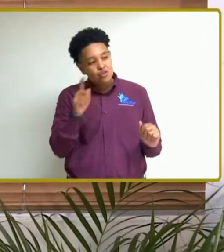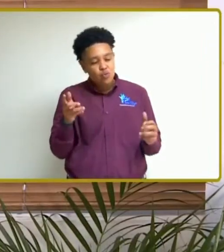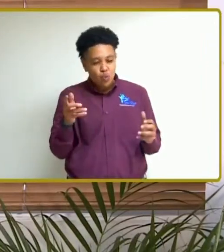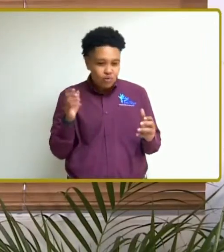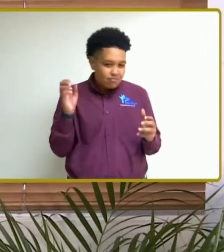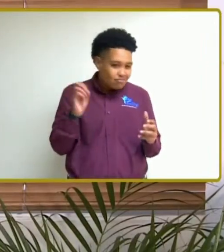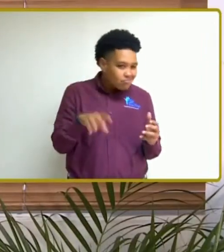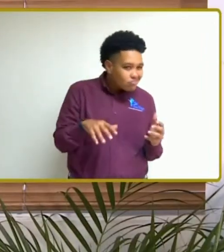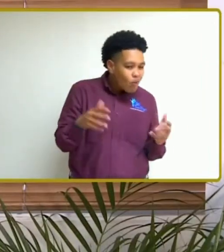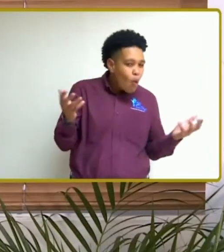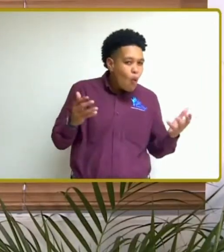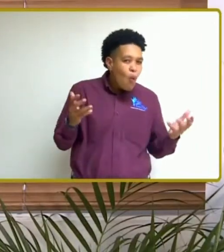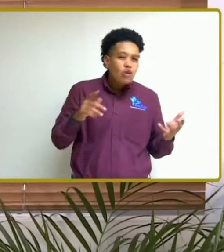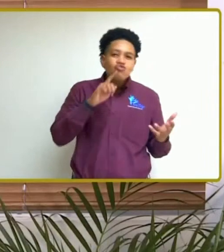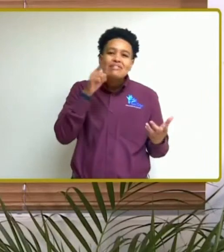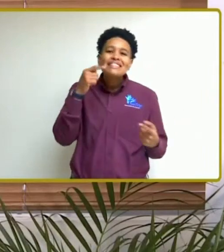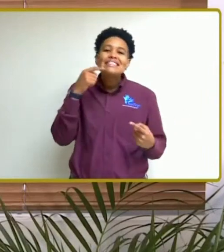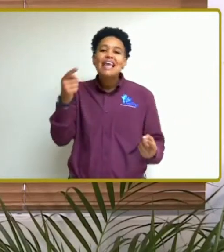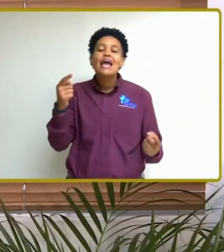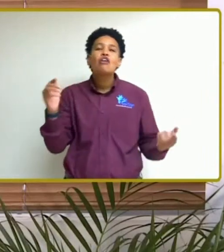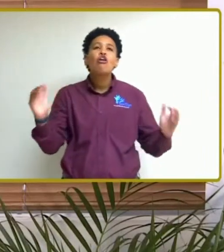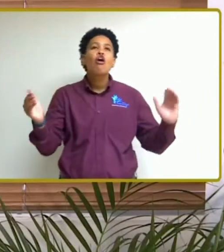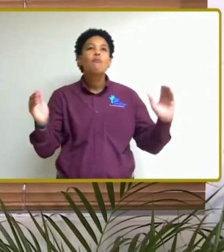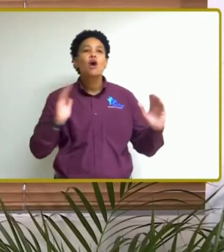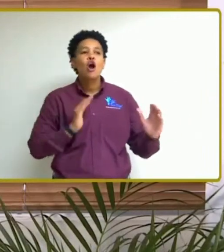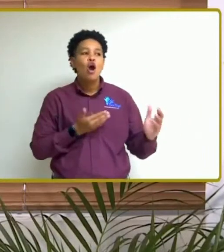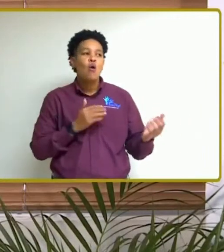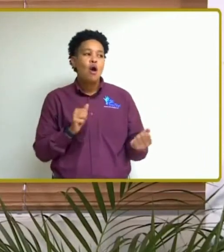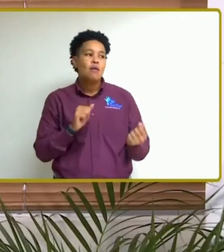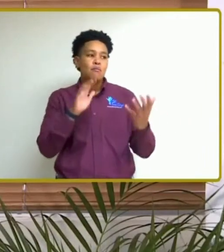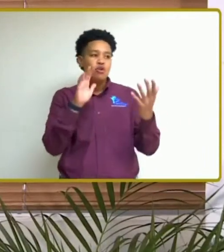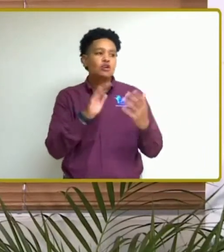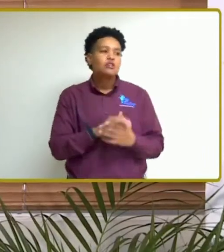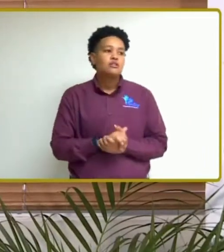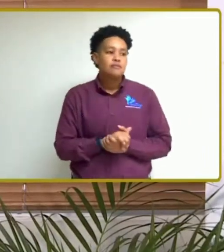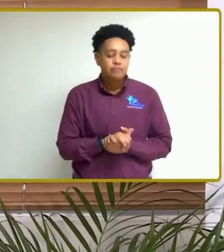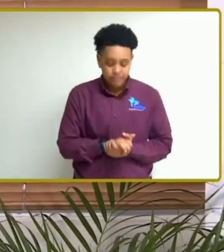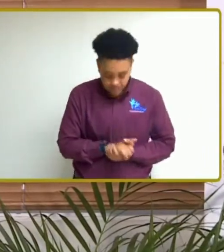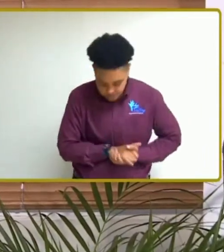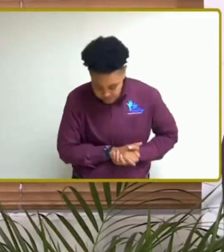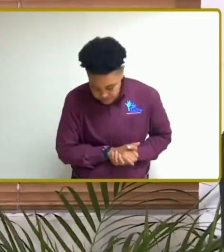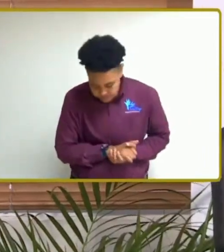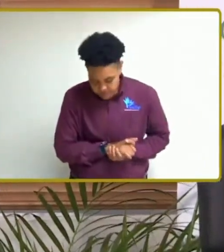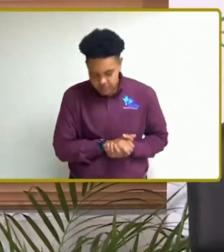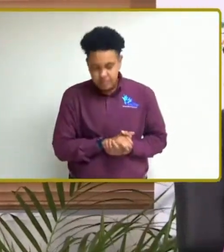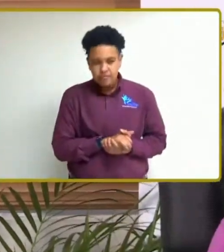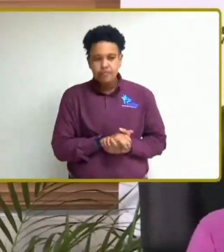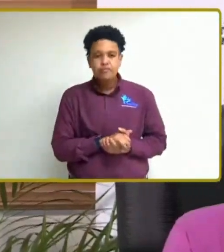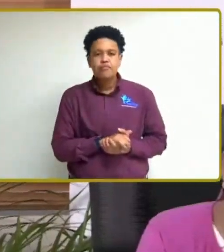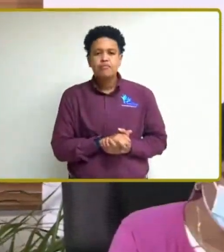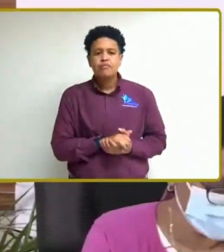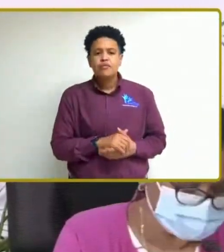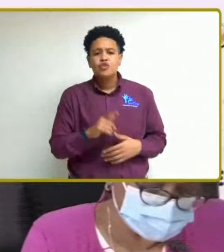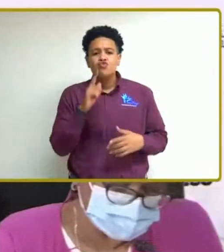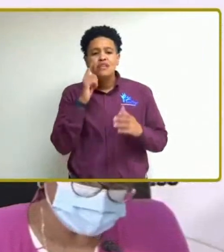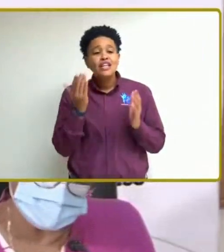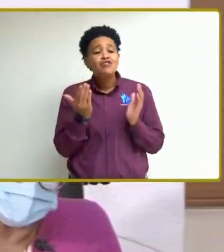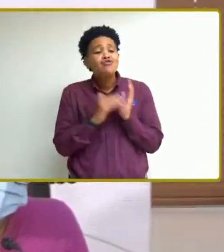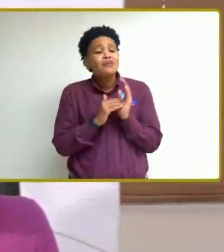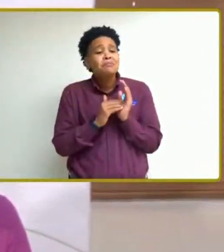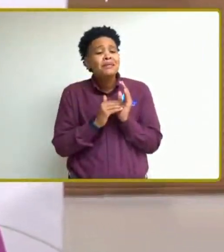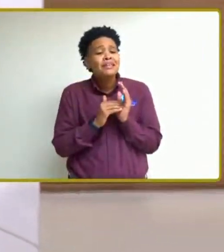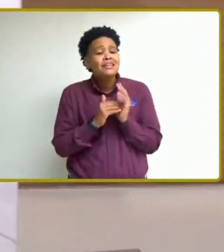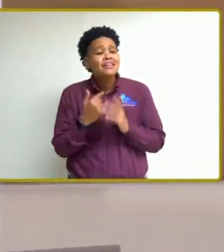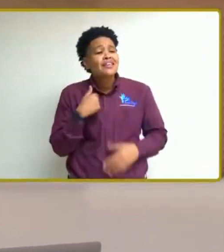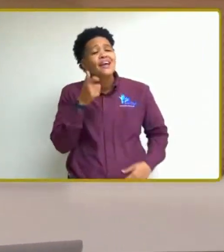what is being said versus our approach. Right. So pretty much just to repeat what I